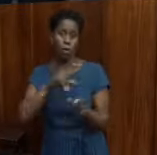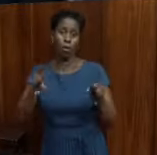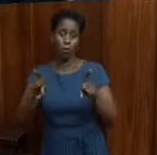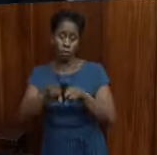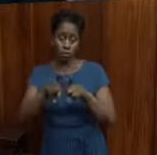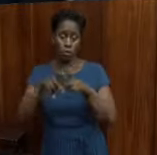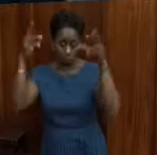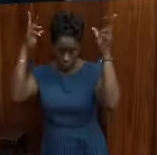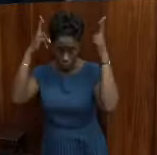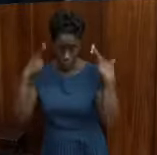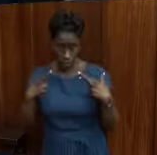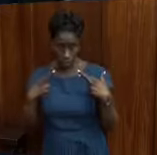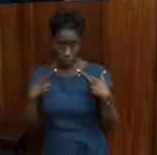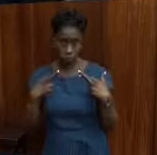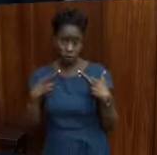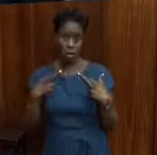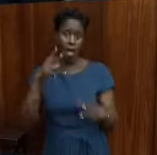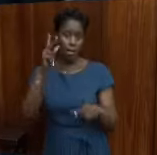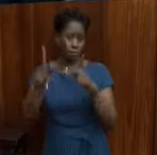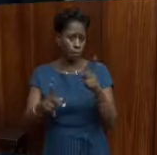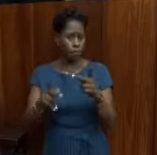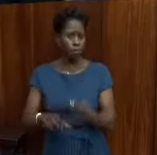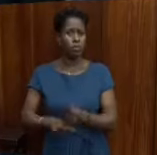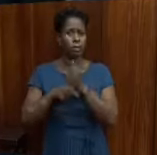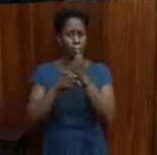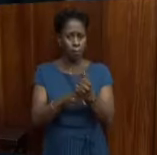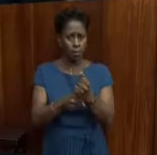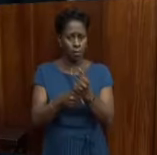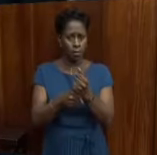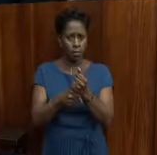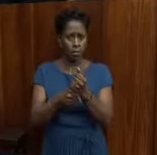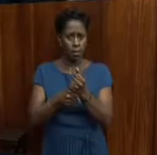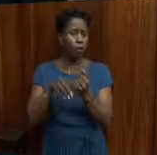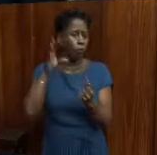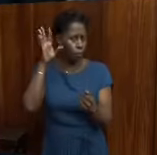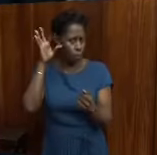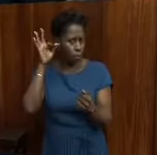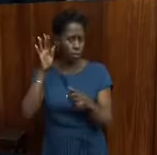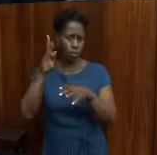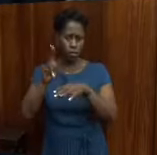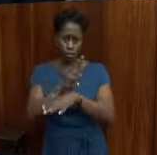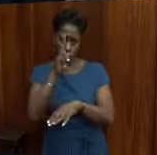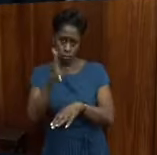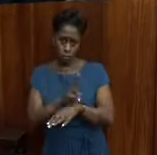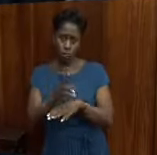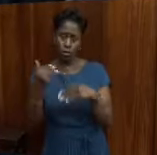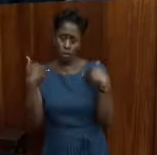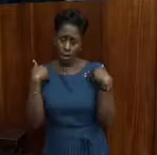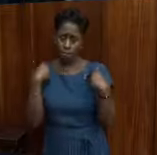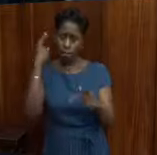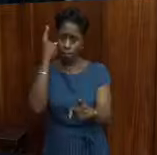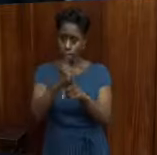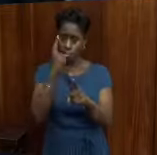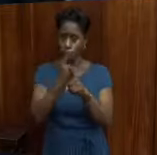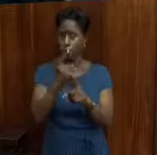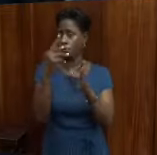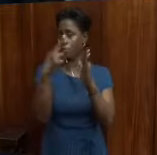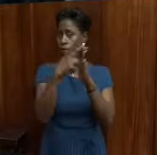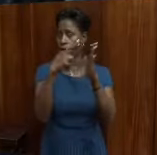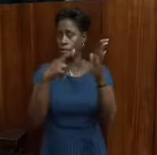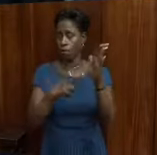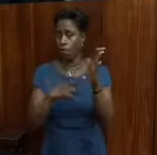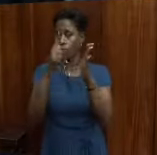community, and advocates of the legalization and other sectoral interests to develop an appropriate legislative framework